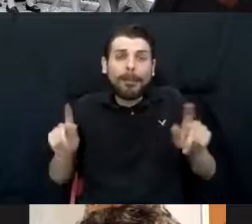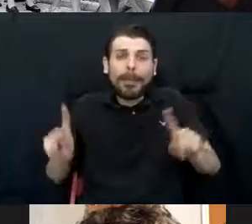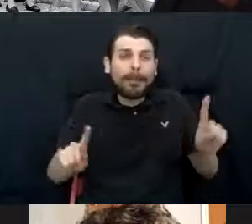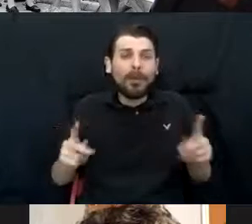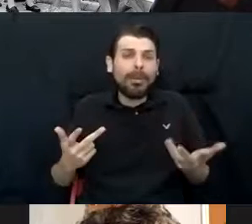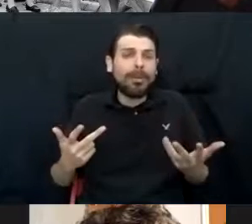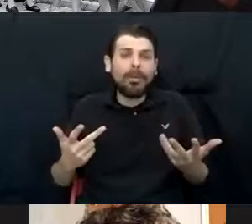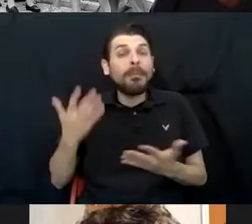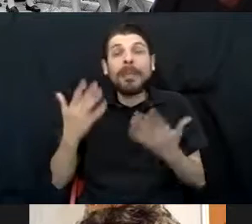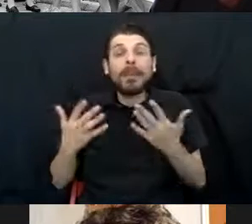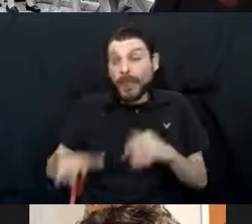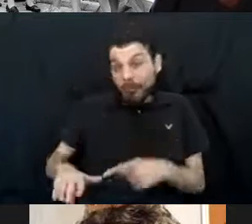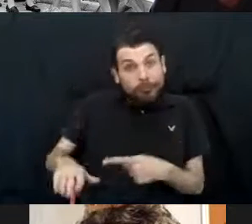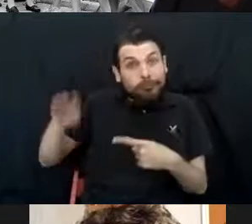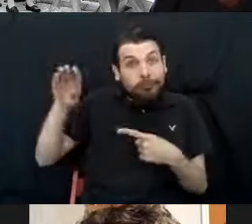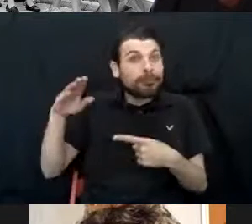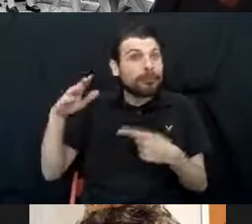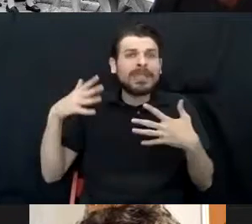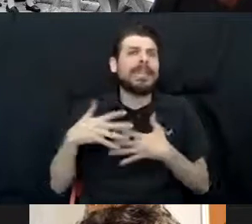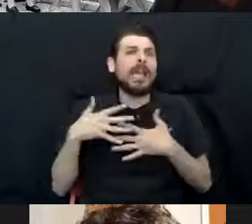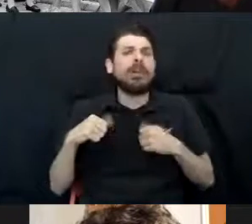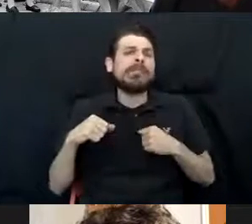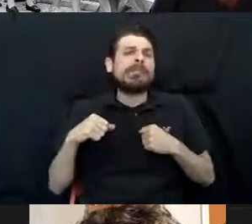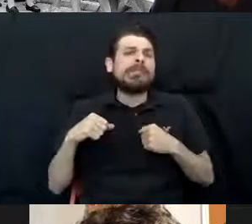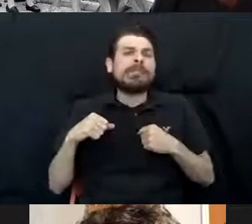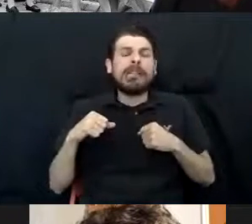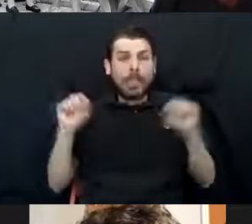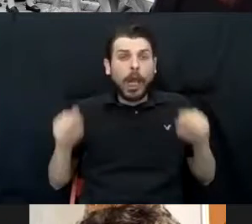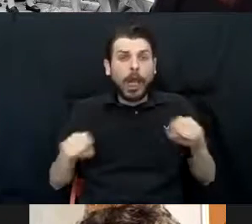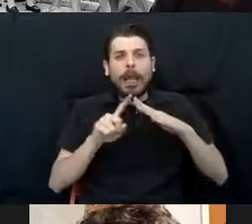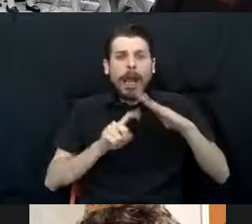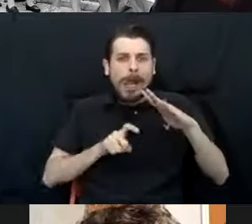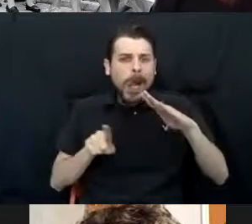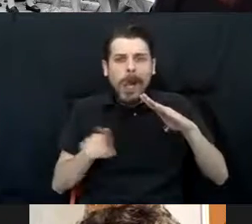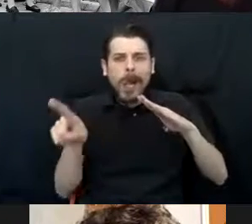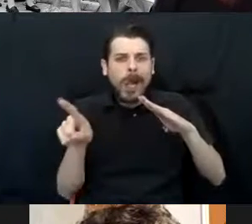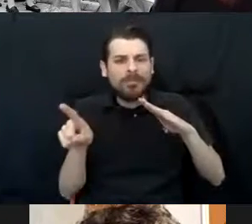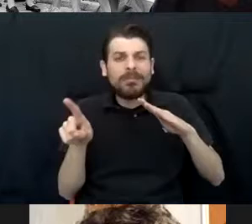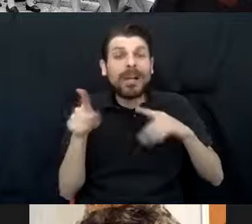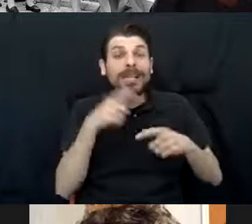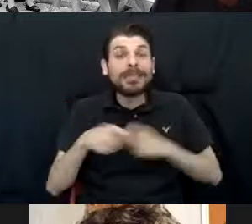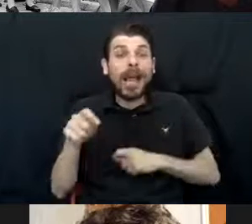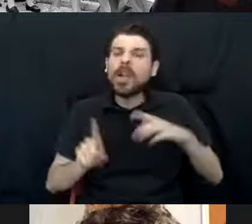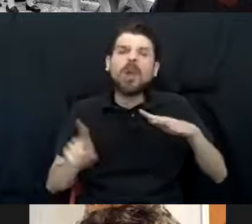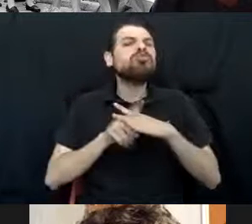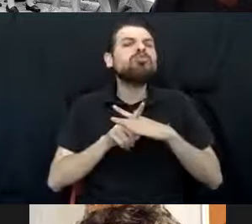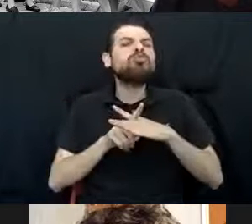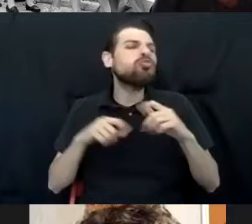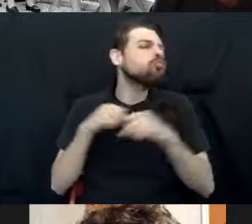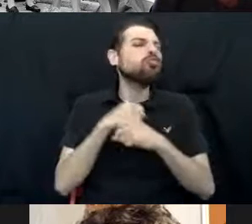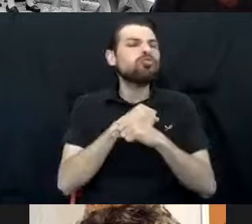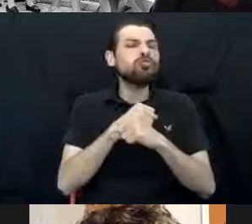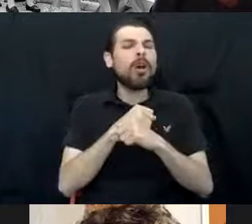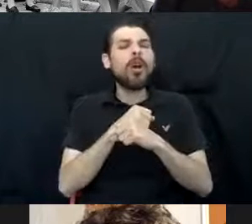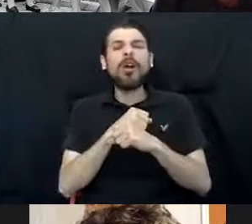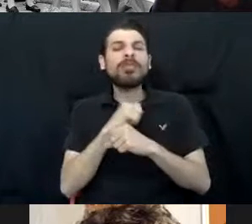scary environment that just stepped above it. And it taught me about not being subservient.